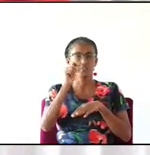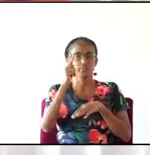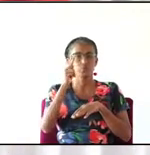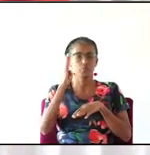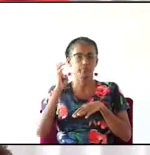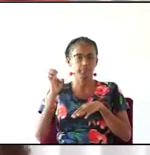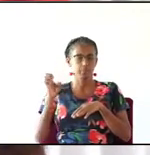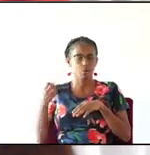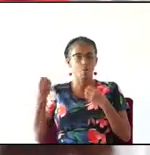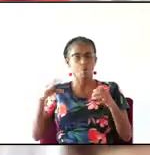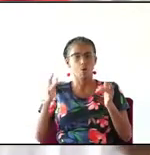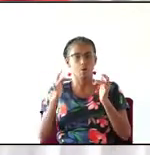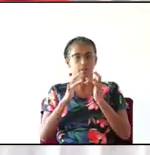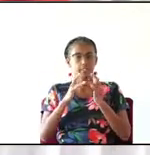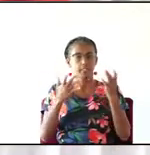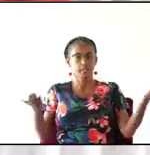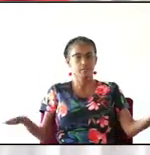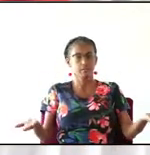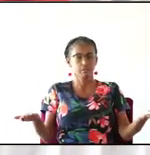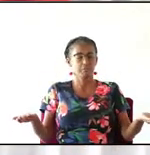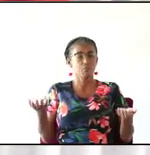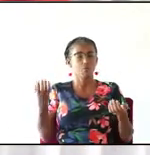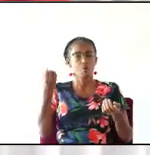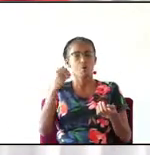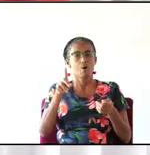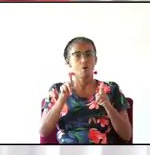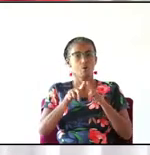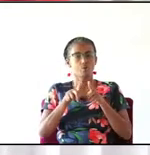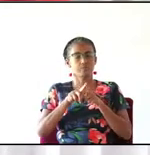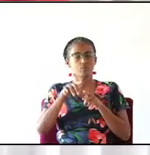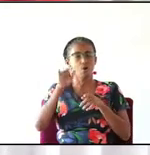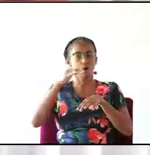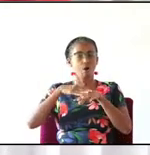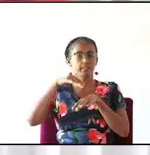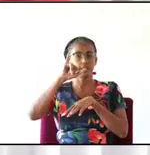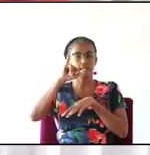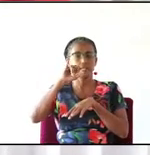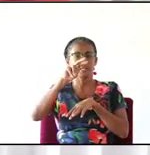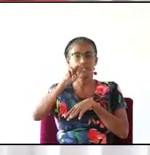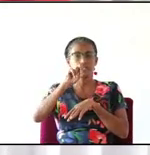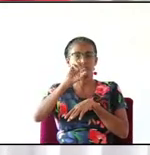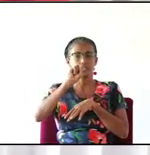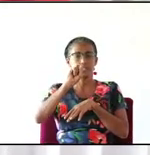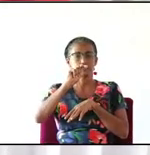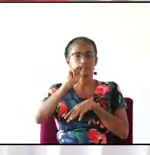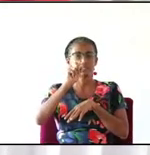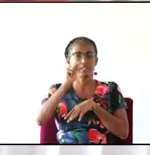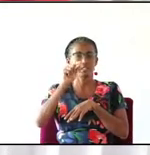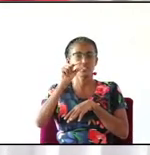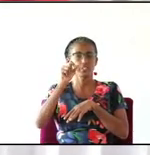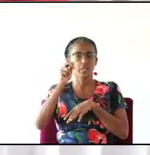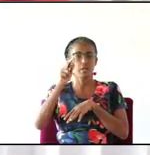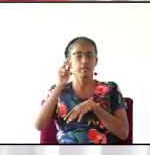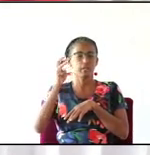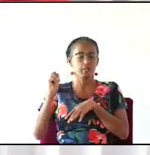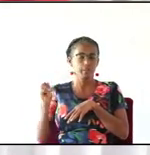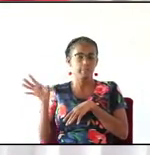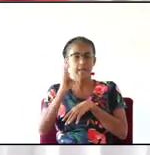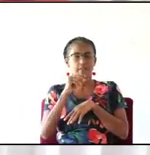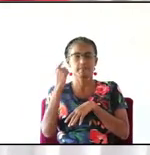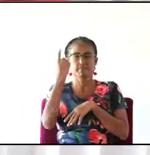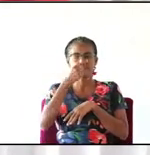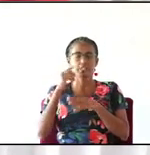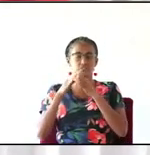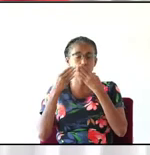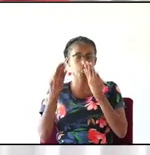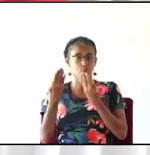us there, and also on Instagram, Havenhill Baptist Church, and Facebook as well. We really are happy,